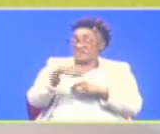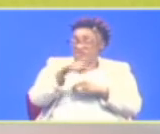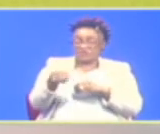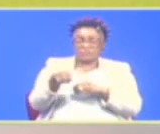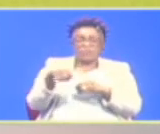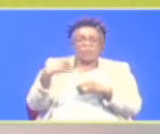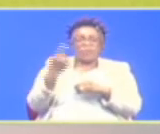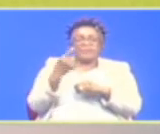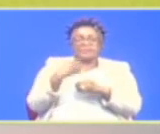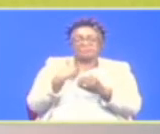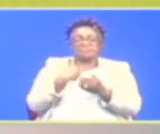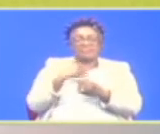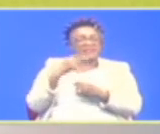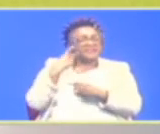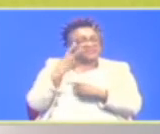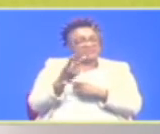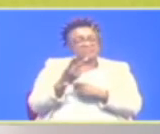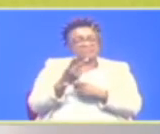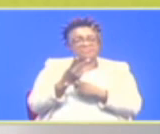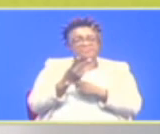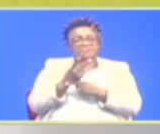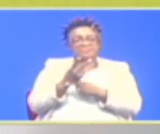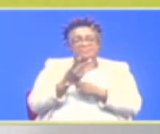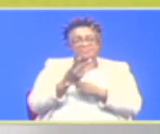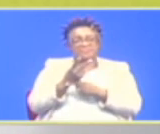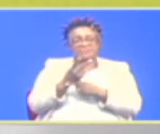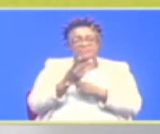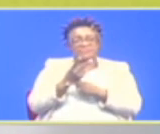see it is just